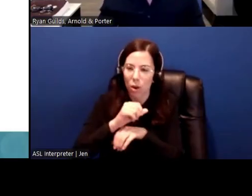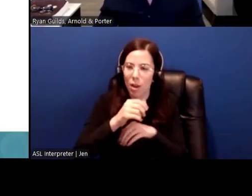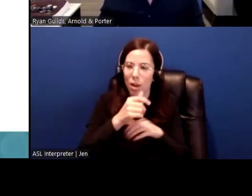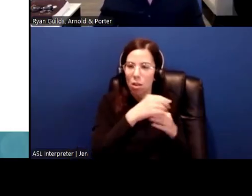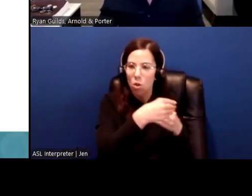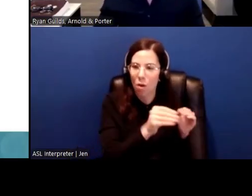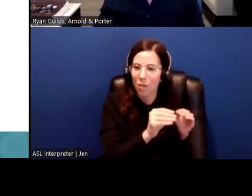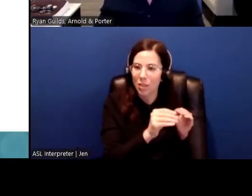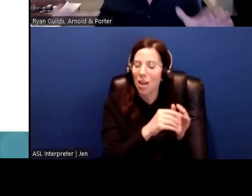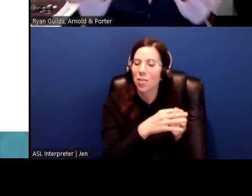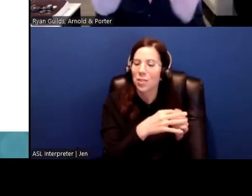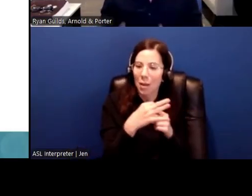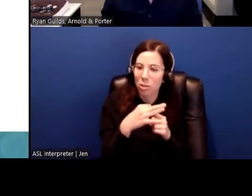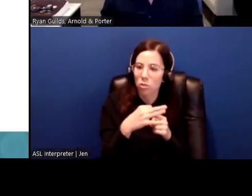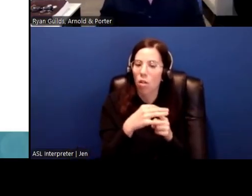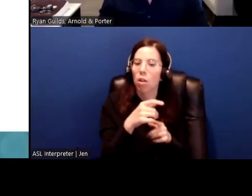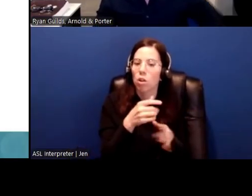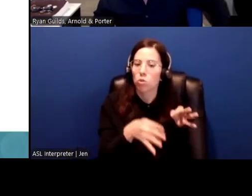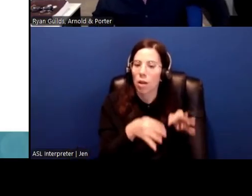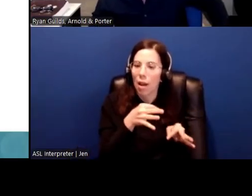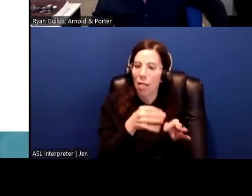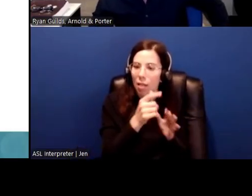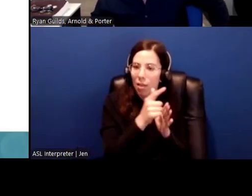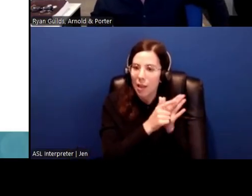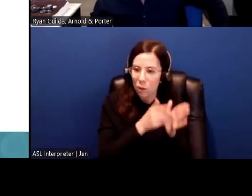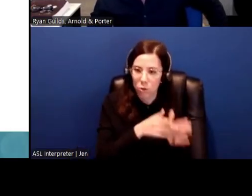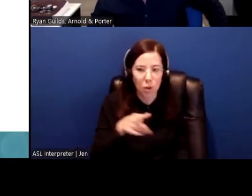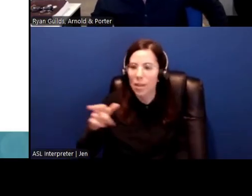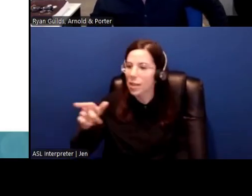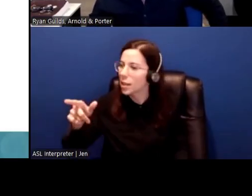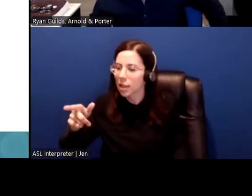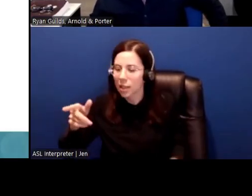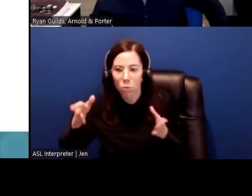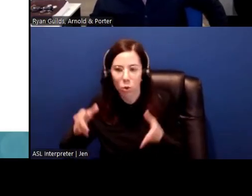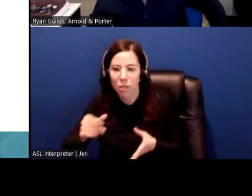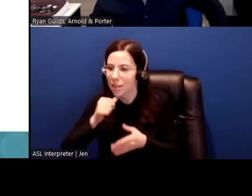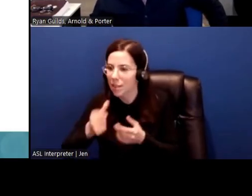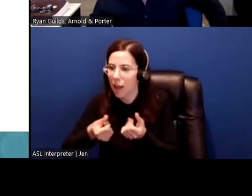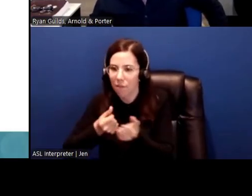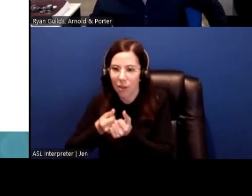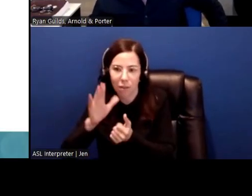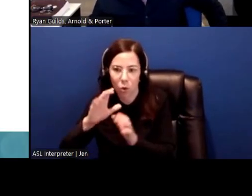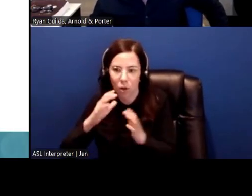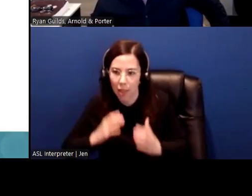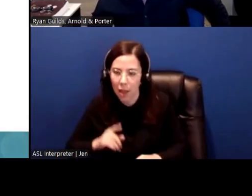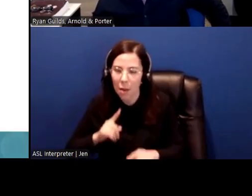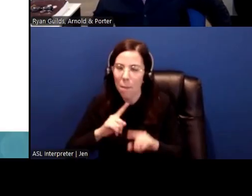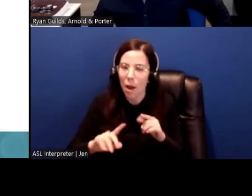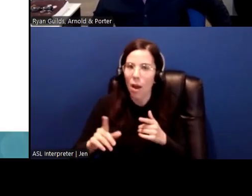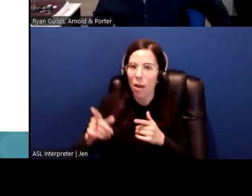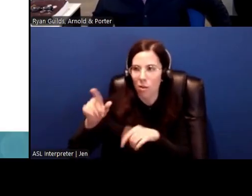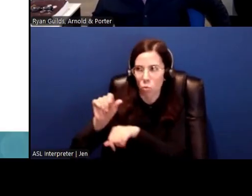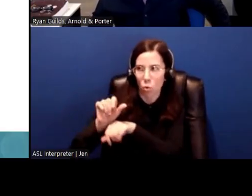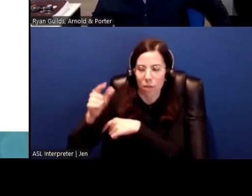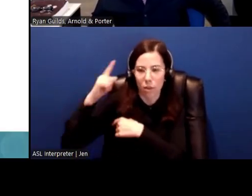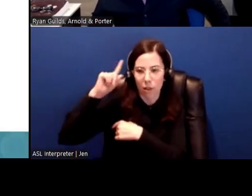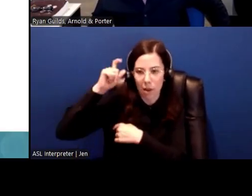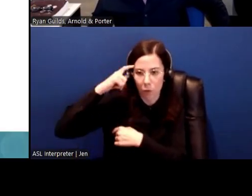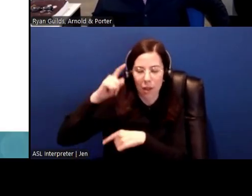not a victim advocate for your client. So they work for the government, but they are responsible for interfacing with